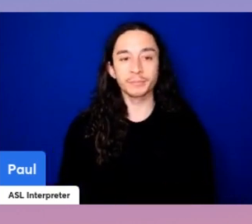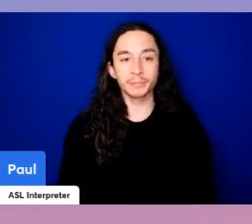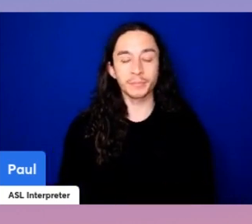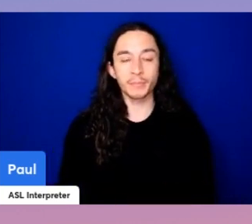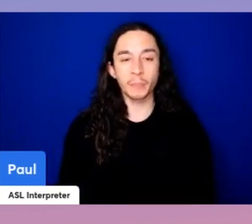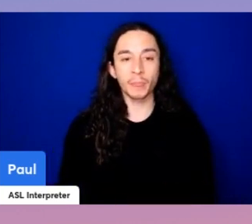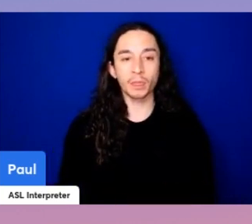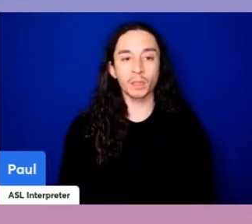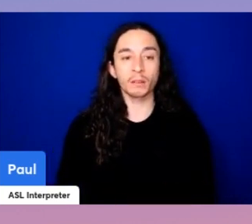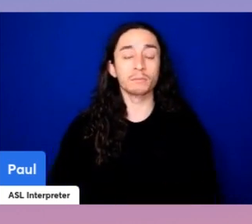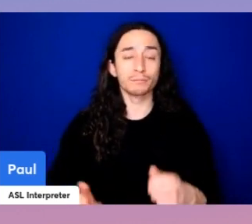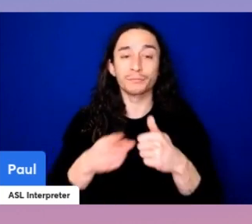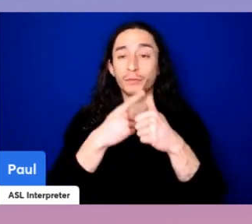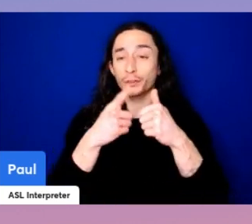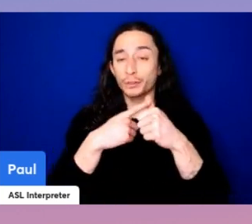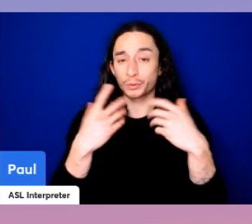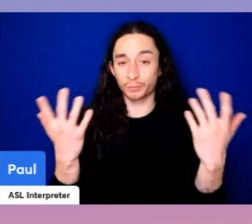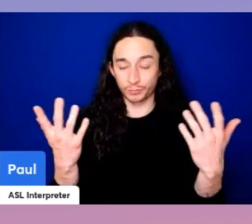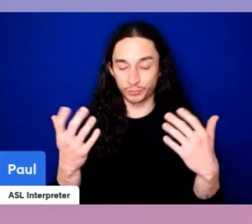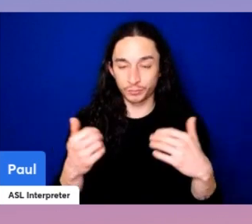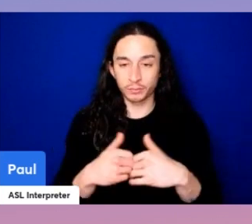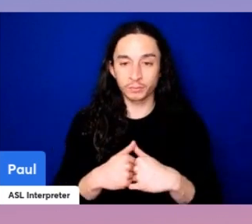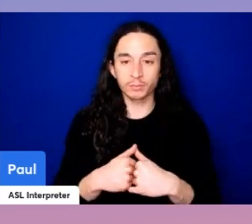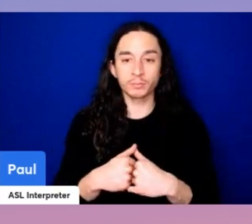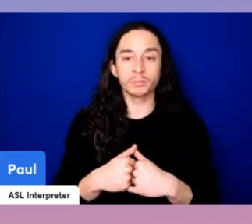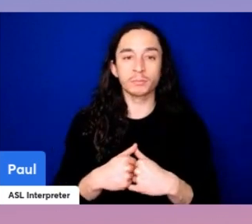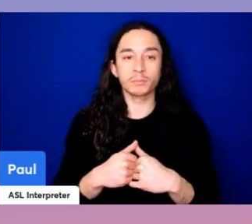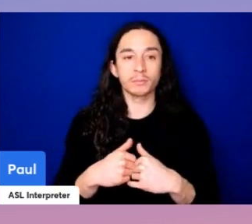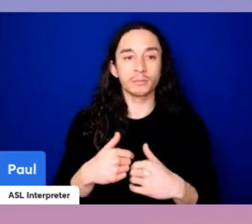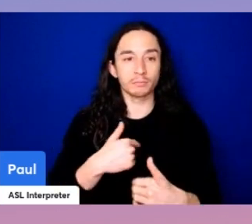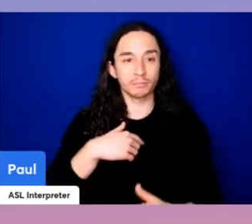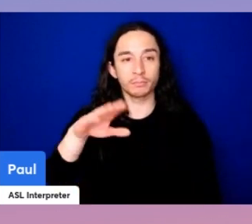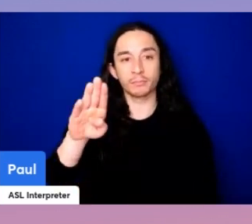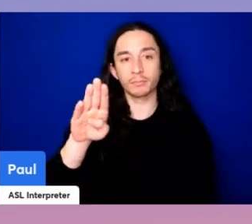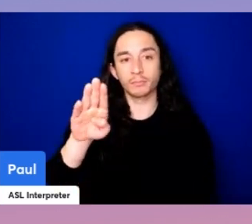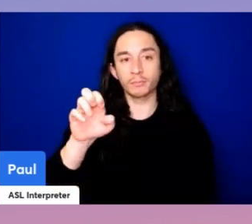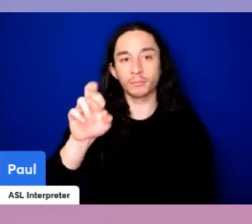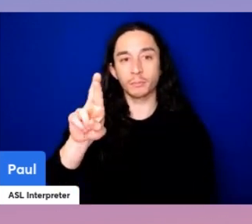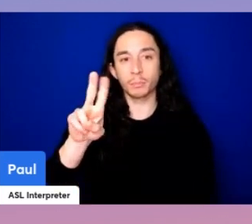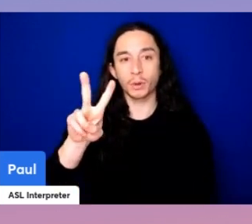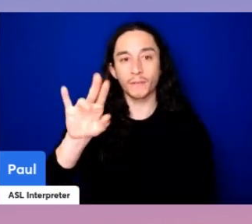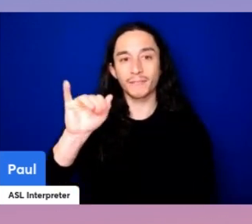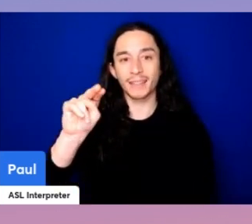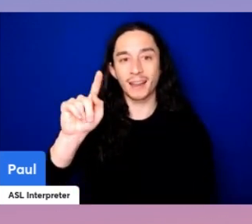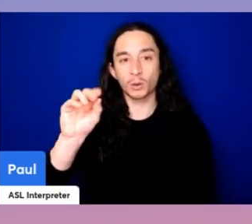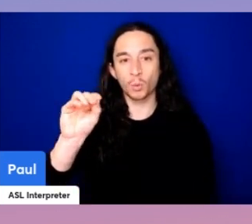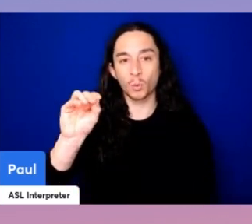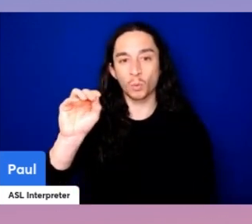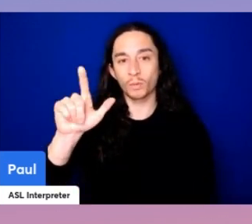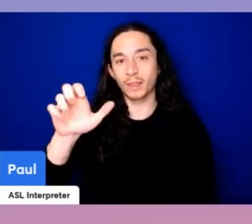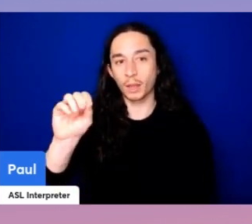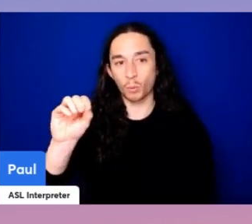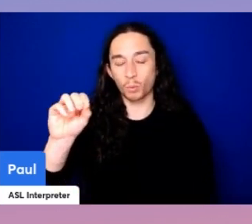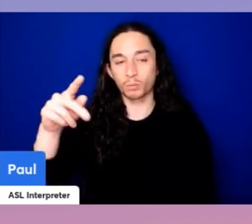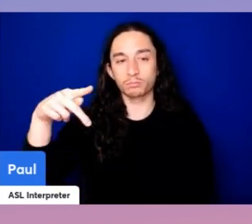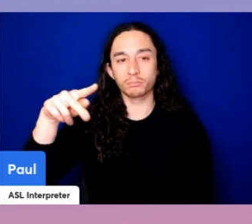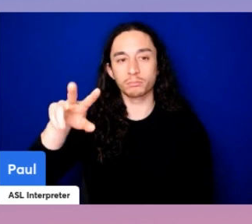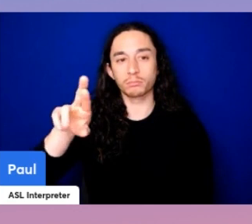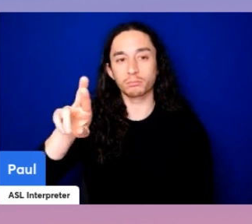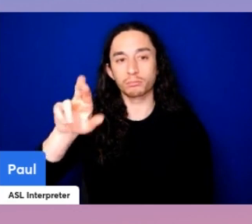so first thing first, my name is Bervianto Pratama. You can call me Leo or